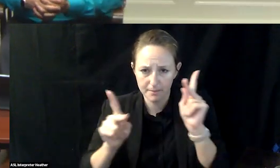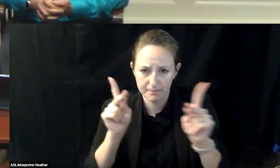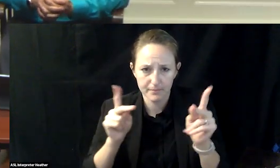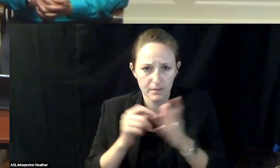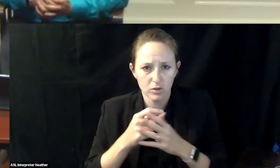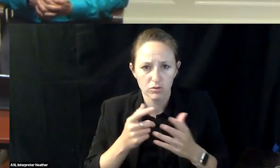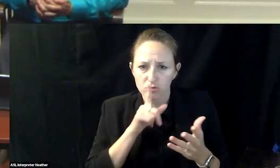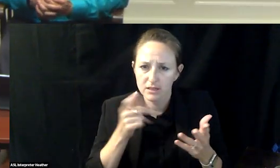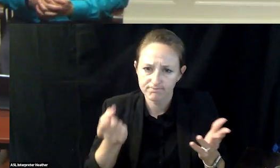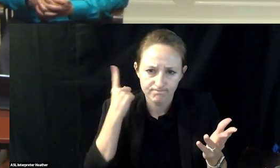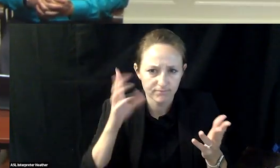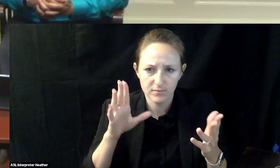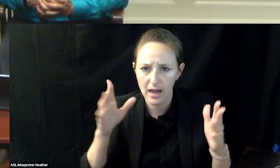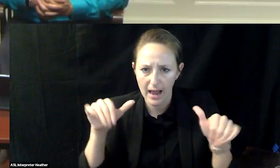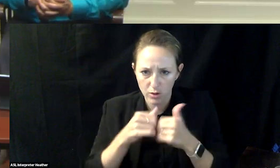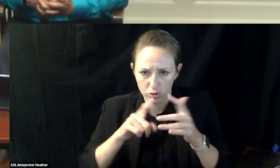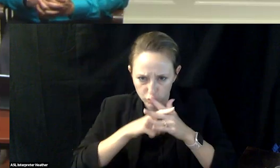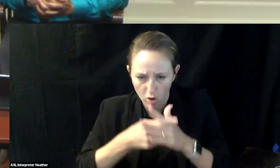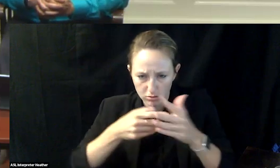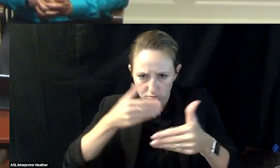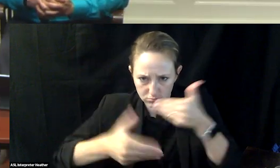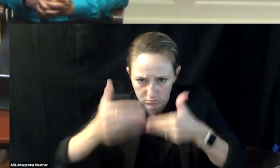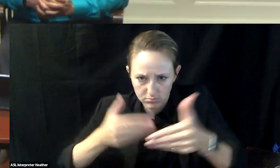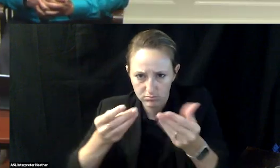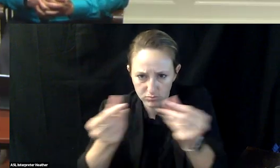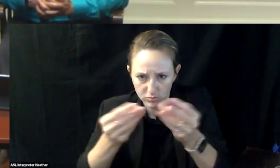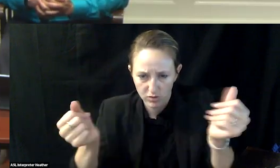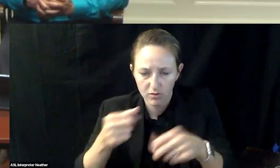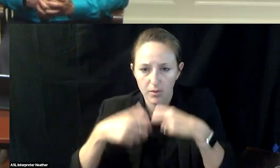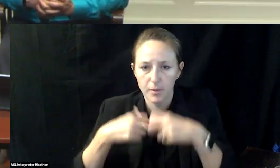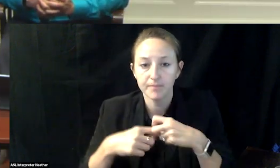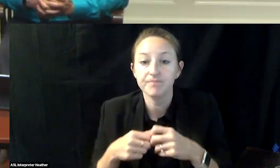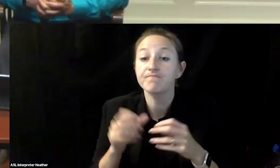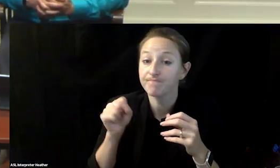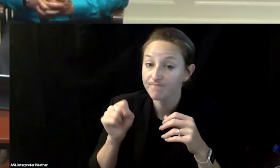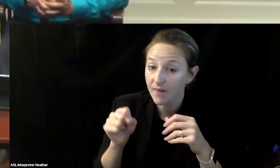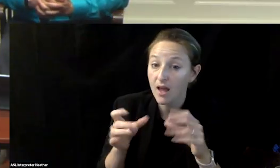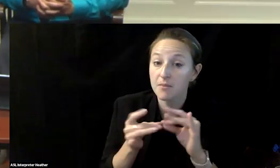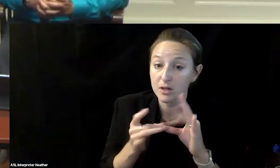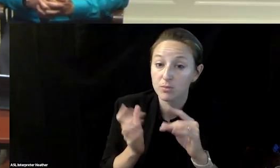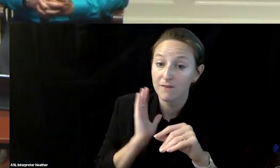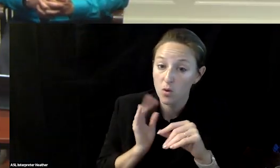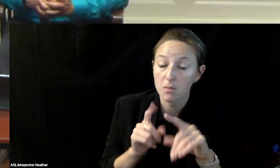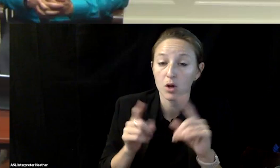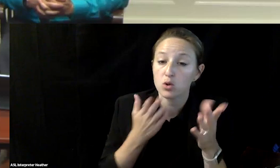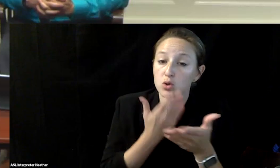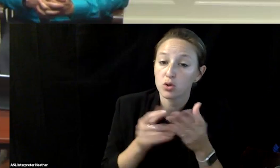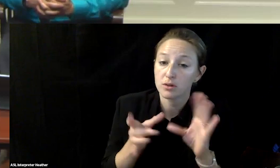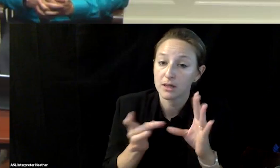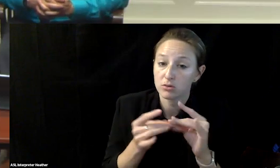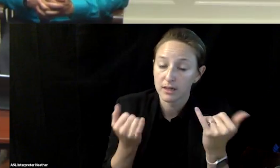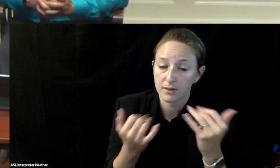first? Right. Well, and I mentioned this before, but it's good to mention here again. Always the danger